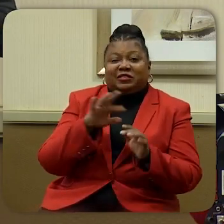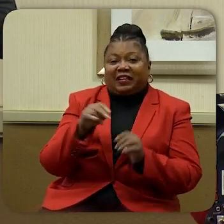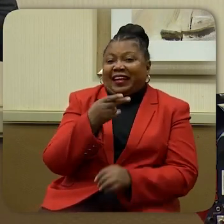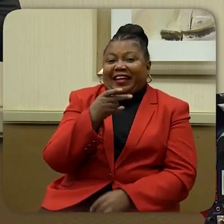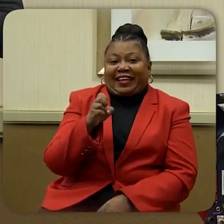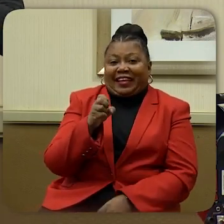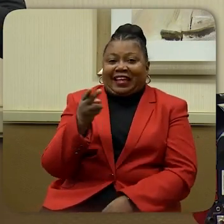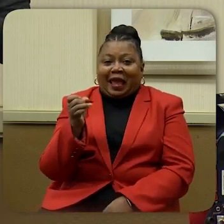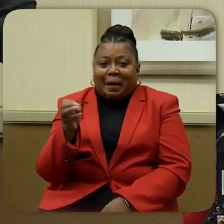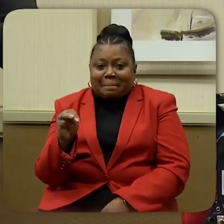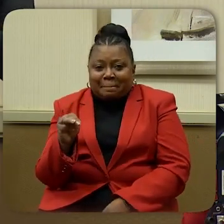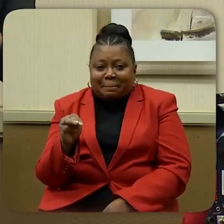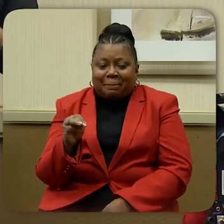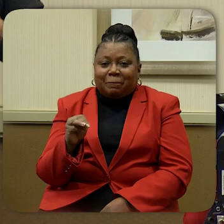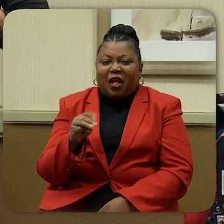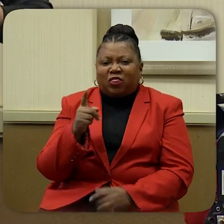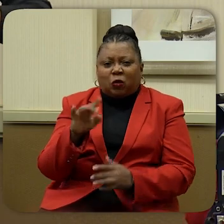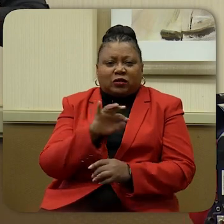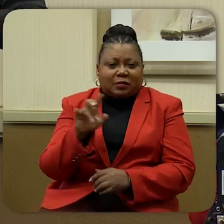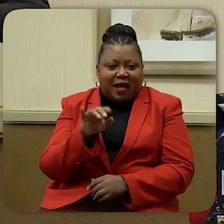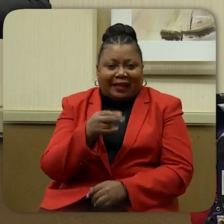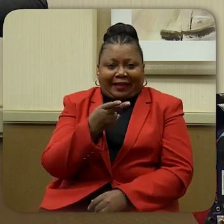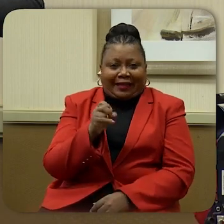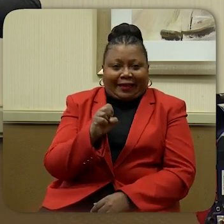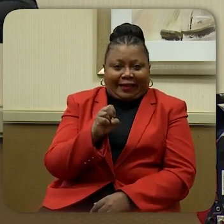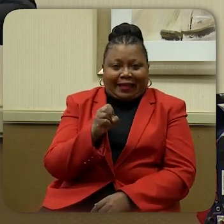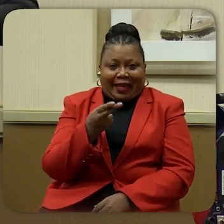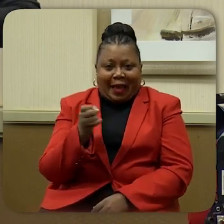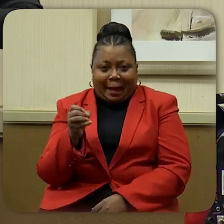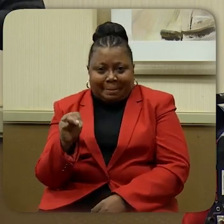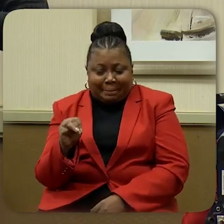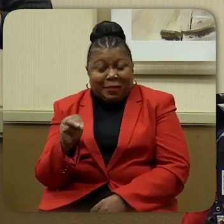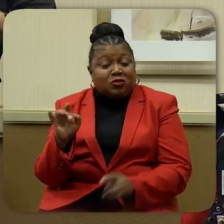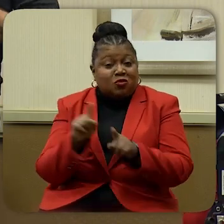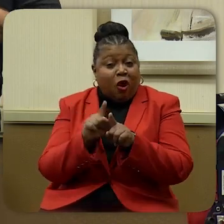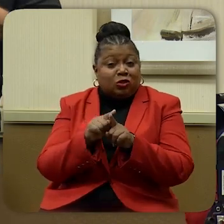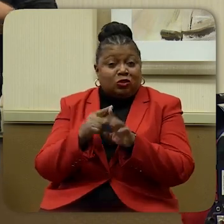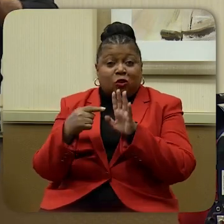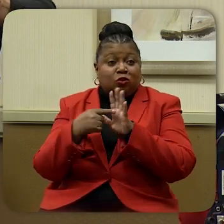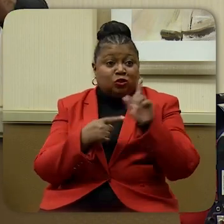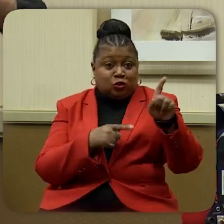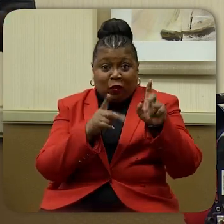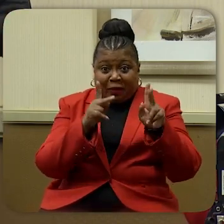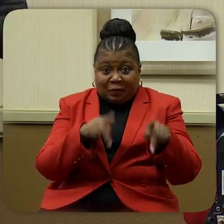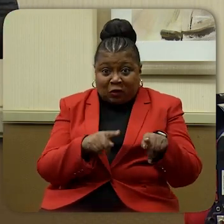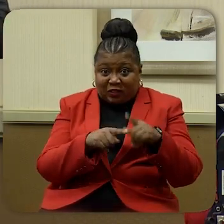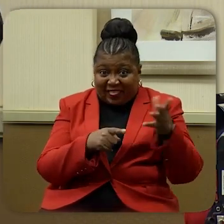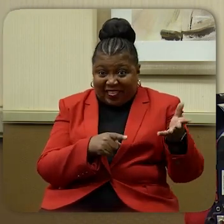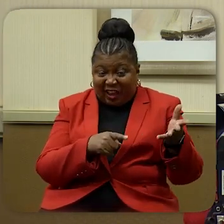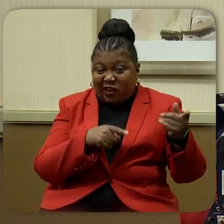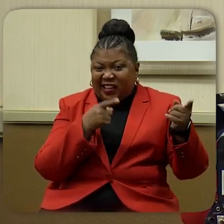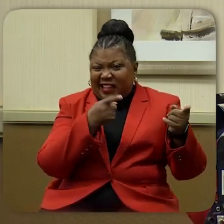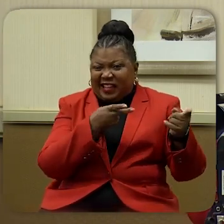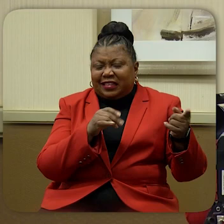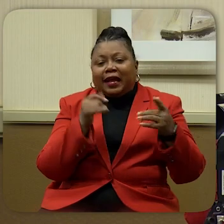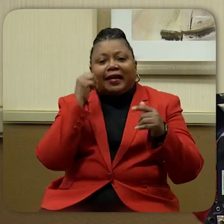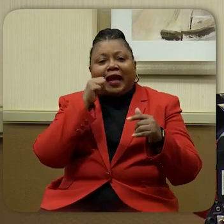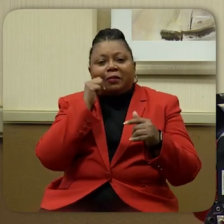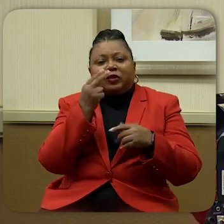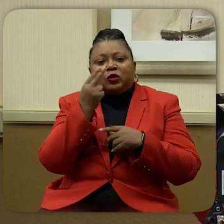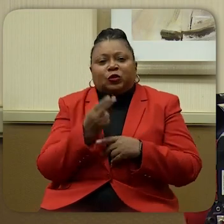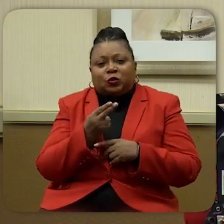He and him, those are spells. And you can also point to the individual if the person's there. They're commonly